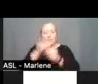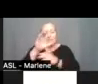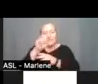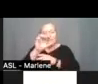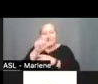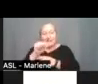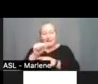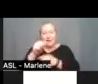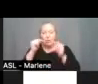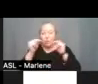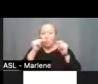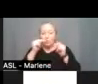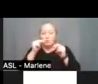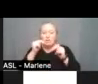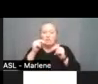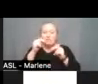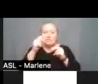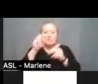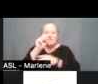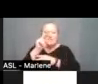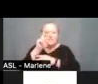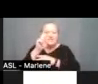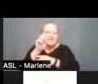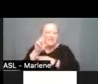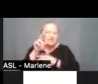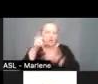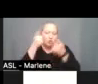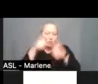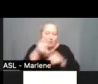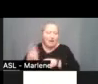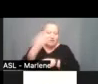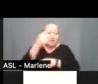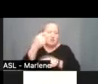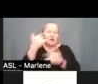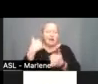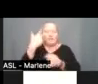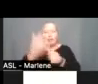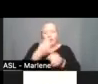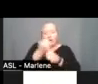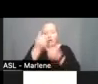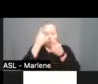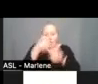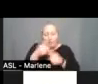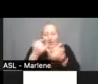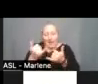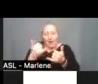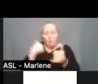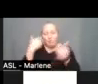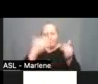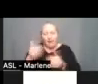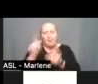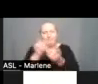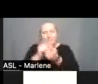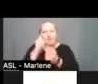um negotiated successor agreement last year so we have a three-year agreement in place but we are planning to um meet for